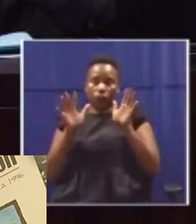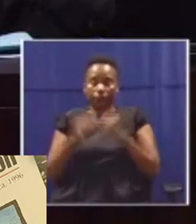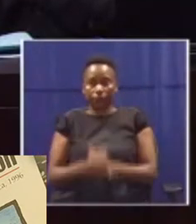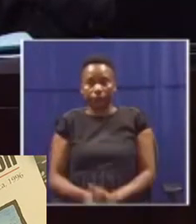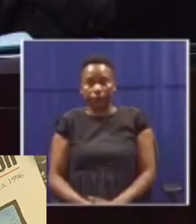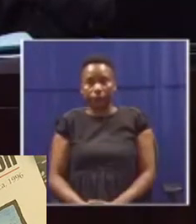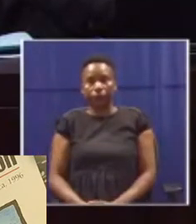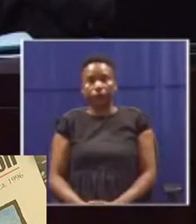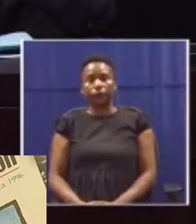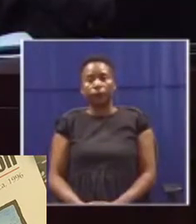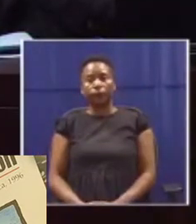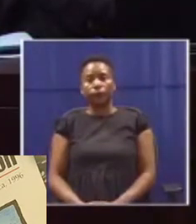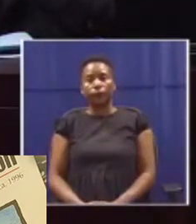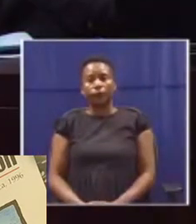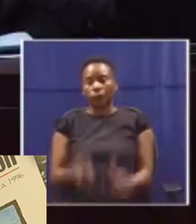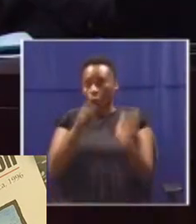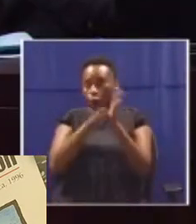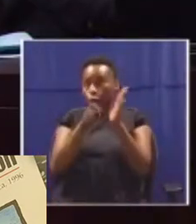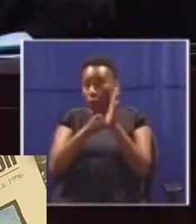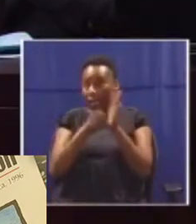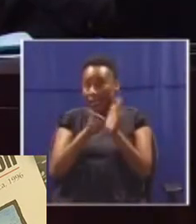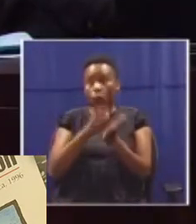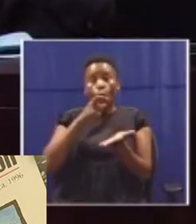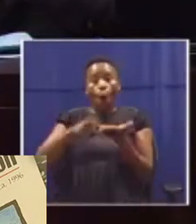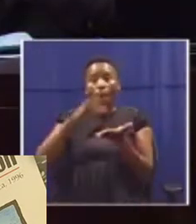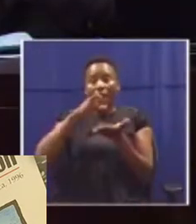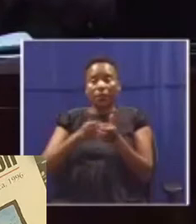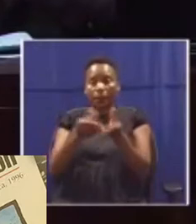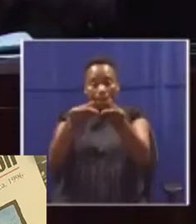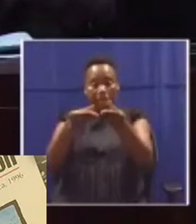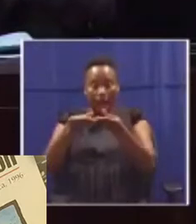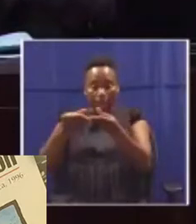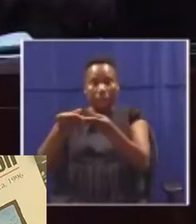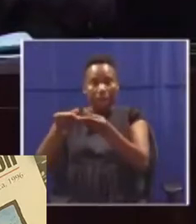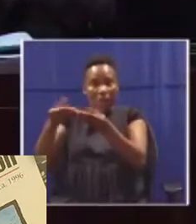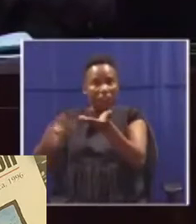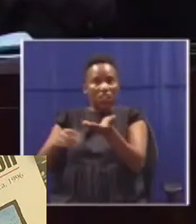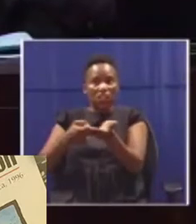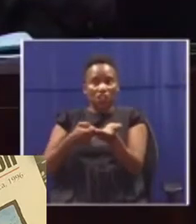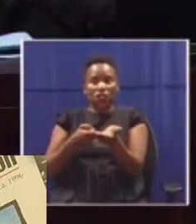2018. And written comments were received. In a